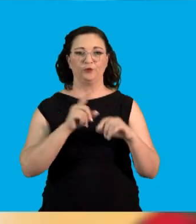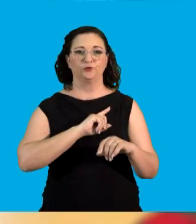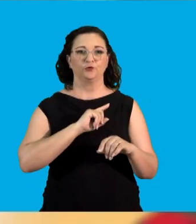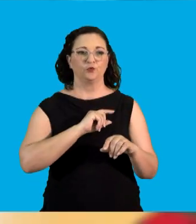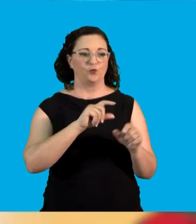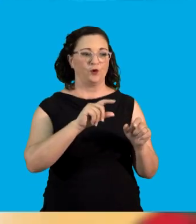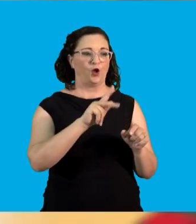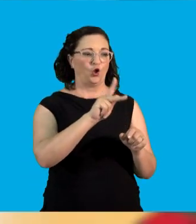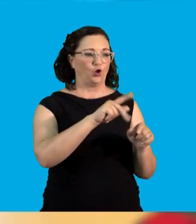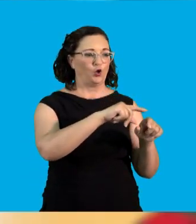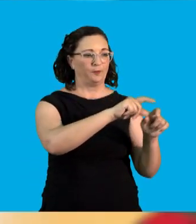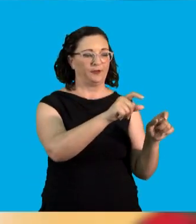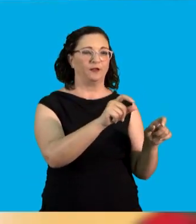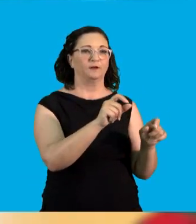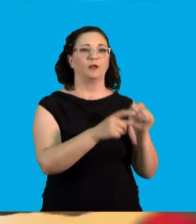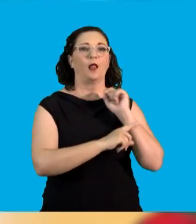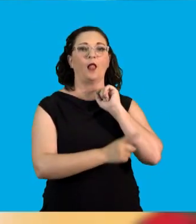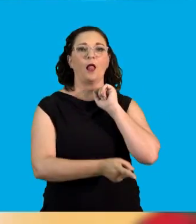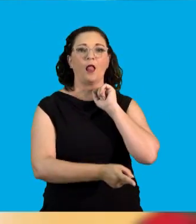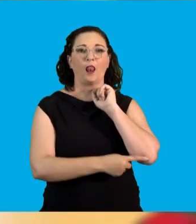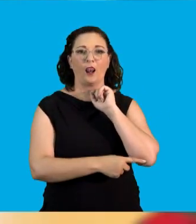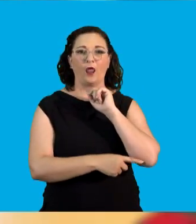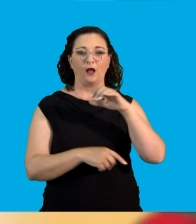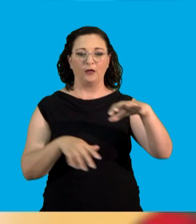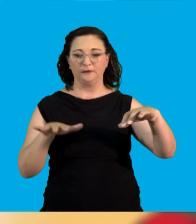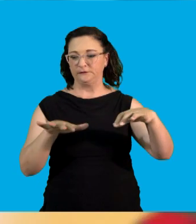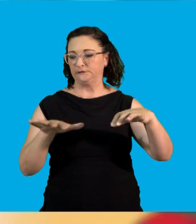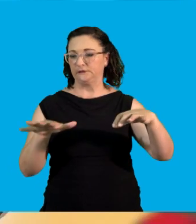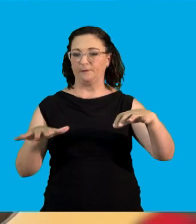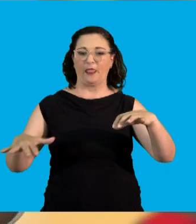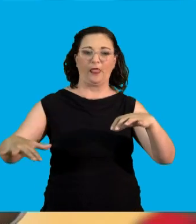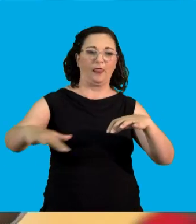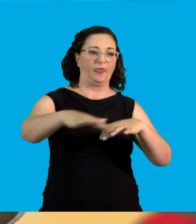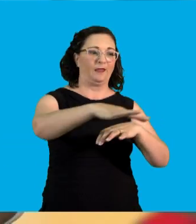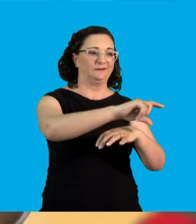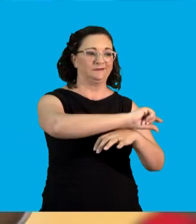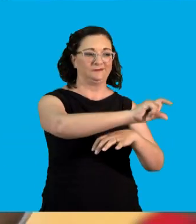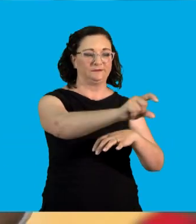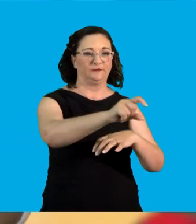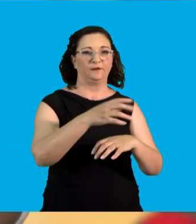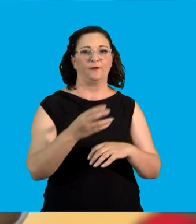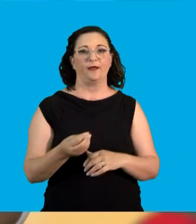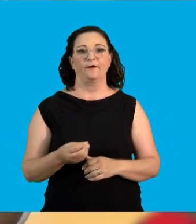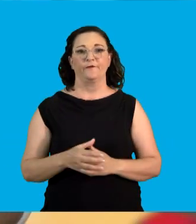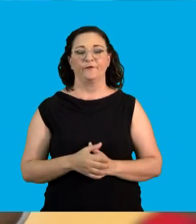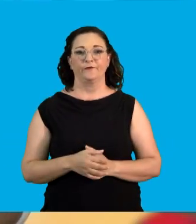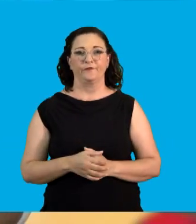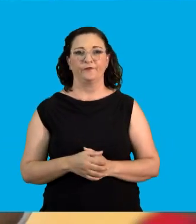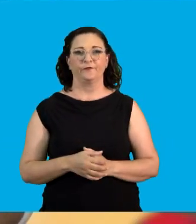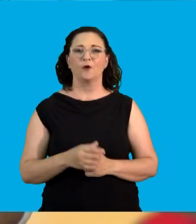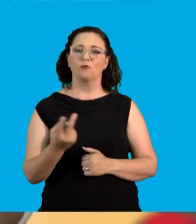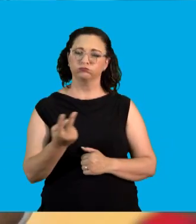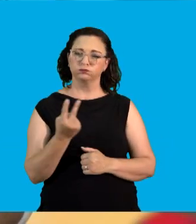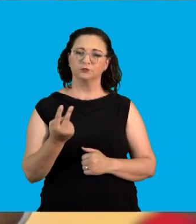the Kuiper belt is found just beyond Neptune, all right? And we also have the Oort